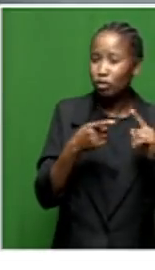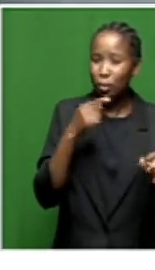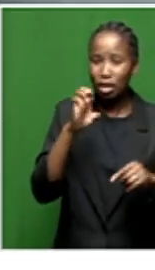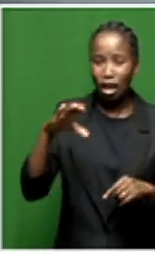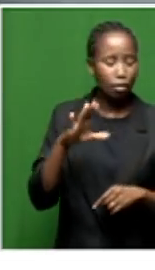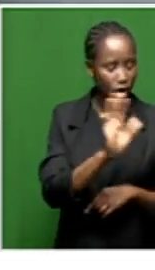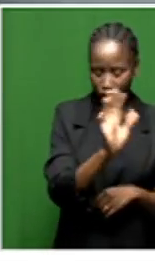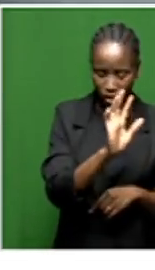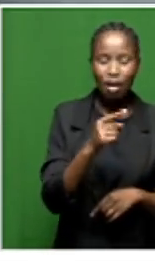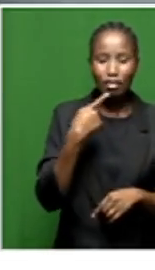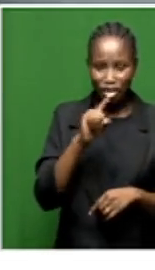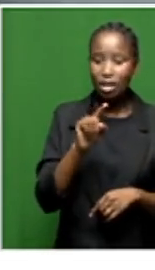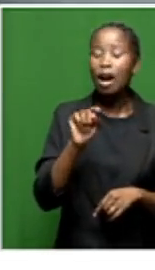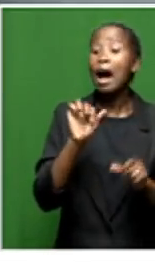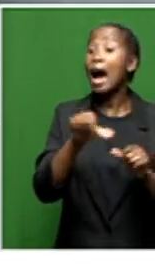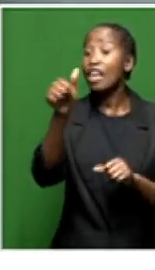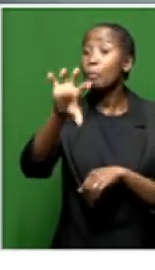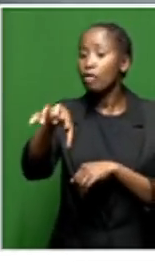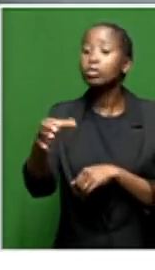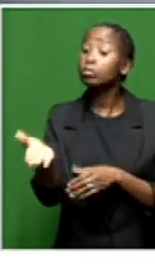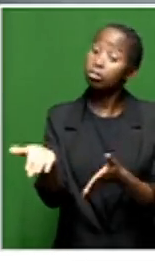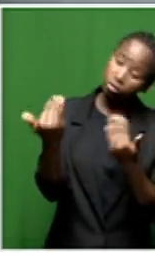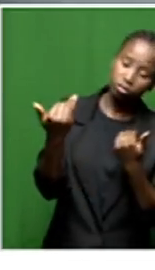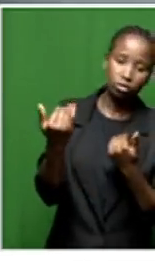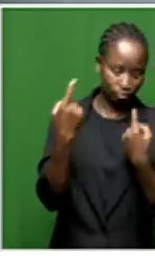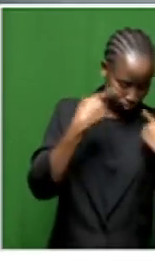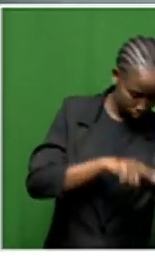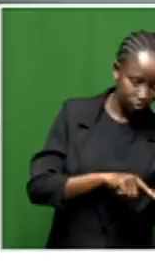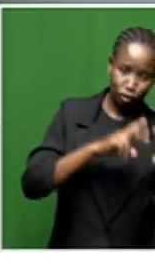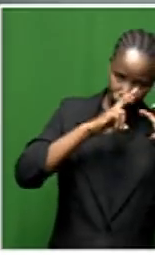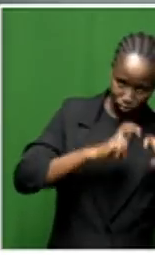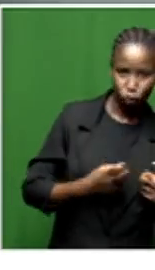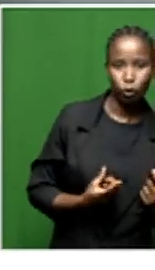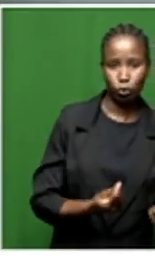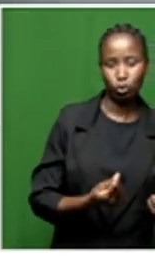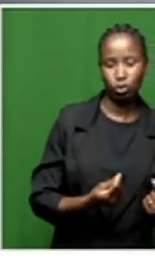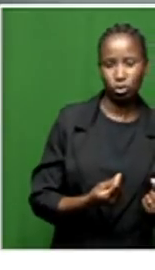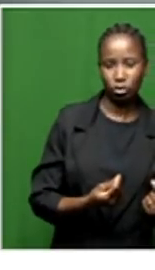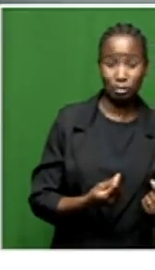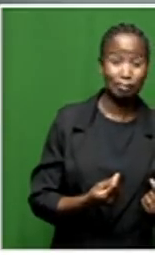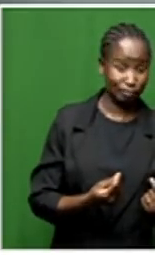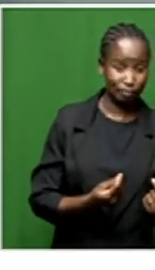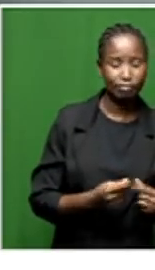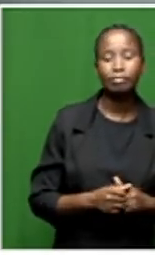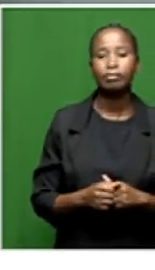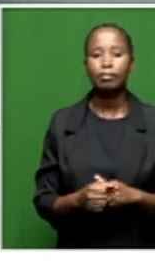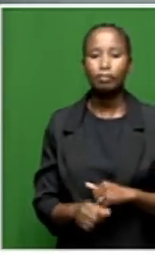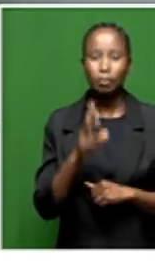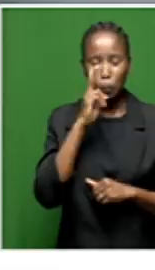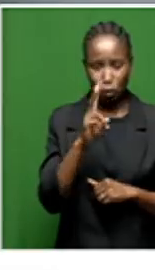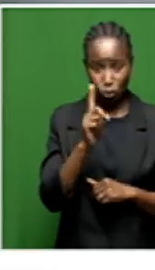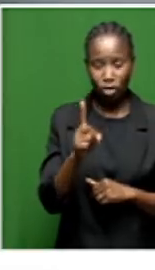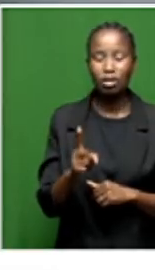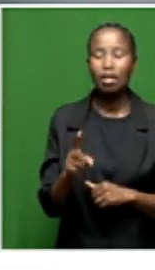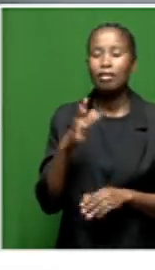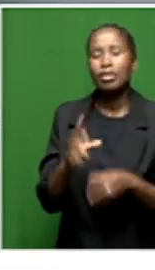other provinces and directed them to go and conduct the investigation there. If you look at the arrests that we have